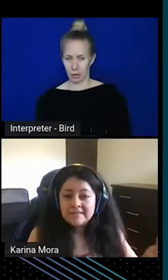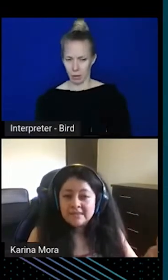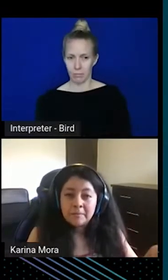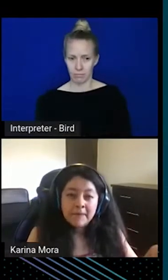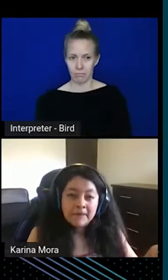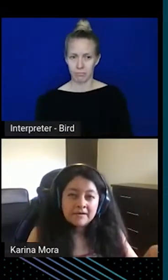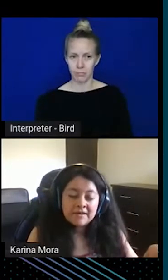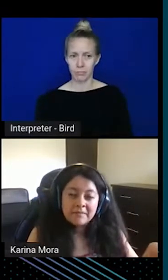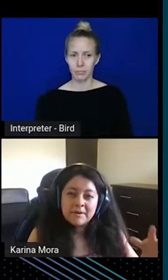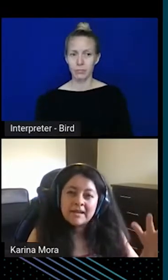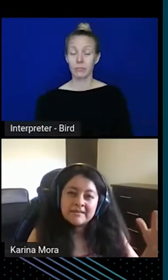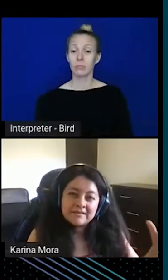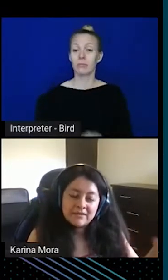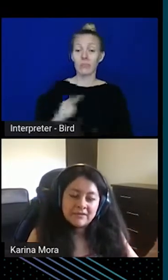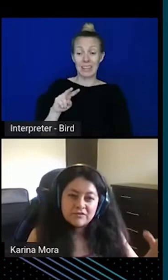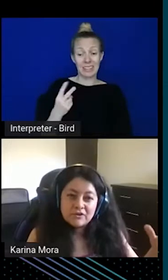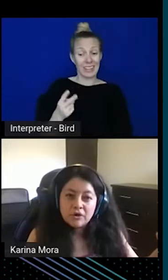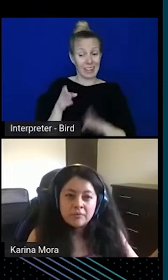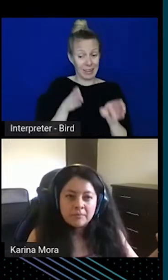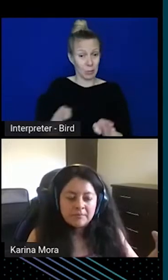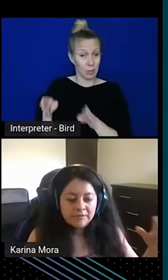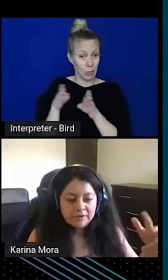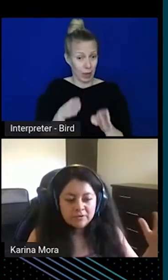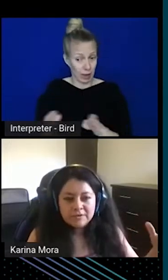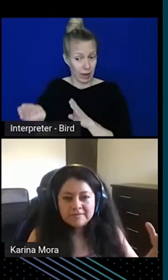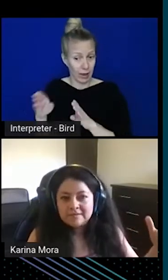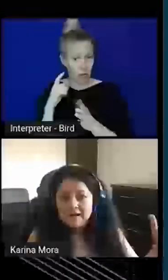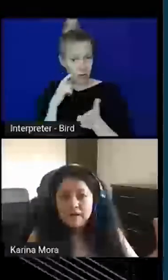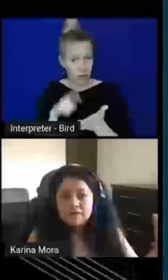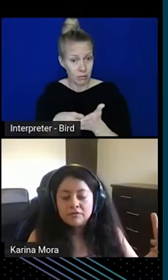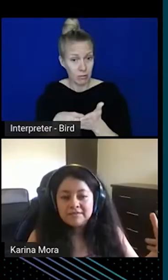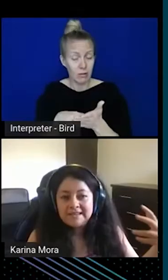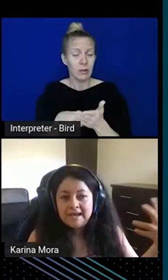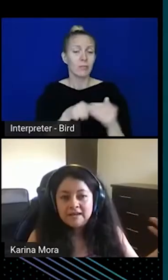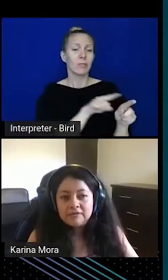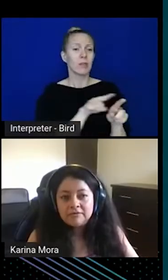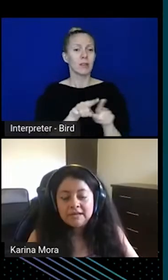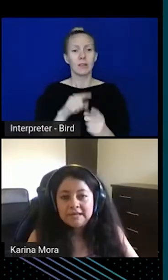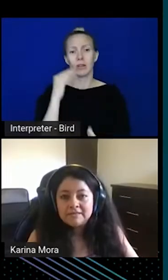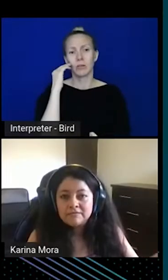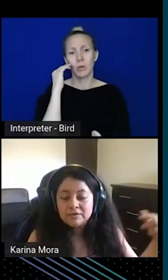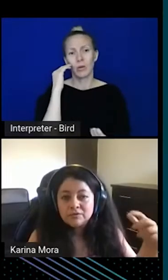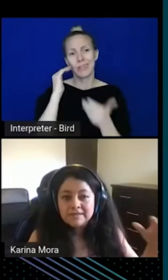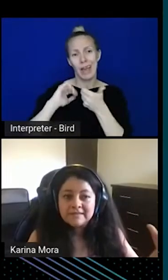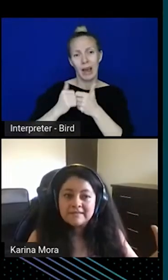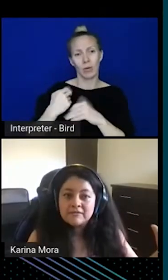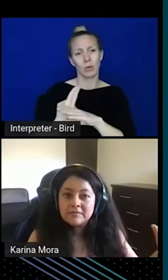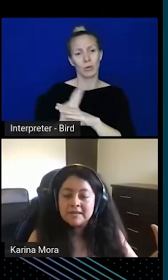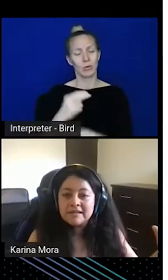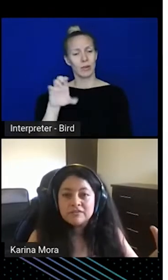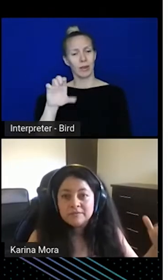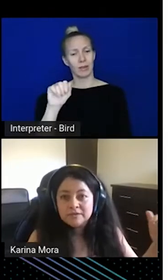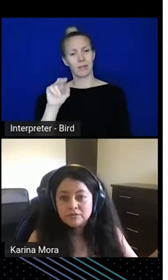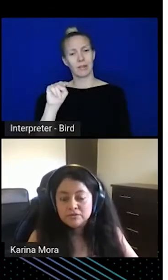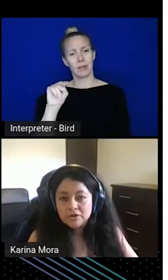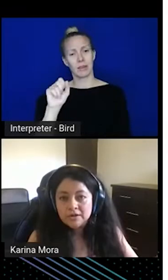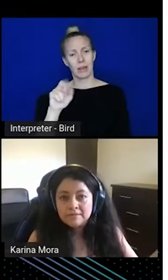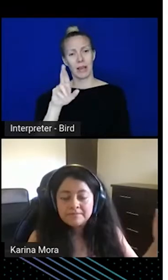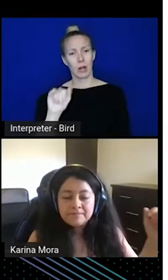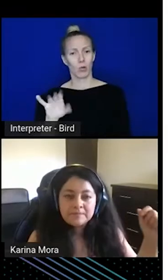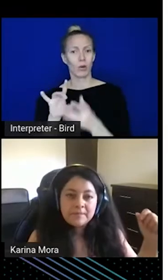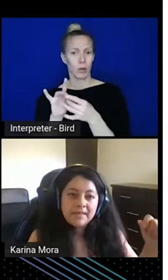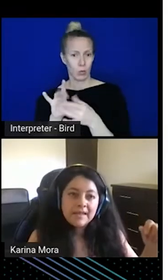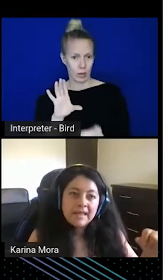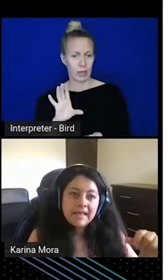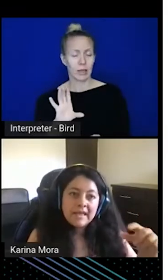Then the second pattern, and probably it's also known for you, is how to use the Canary release for doing this incremental substitution.